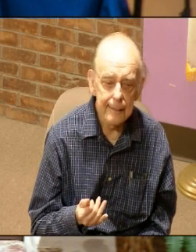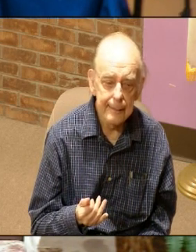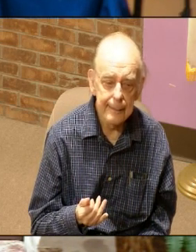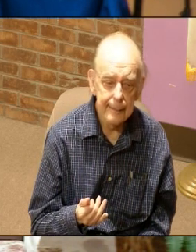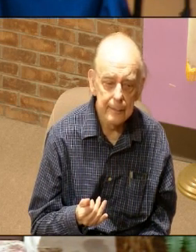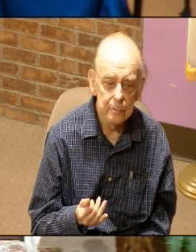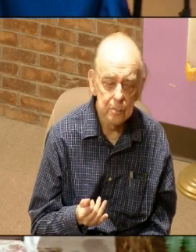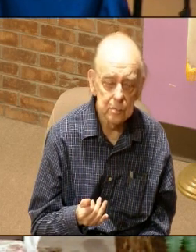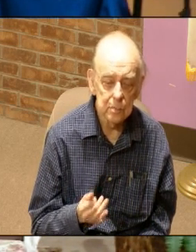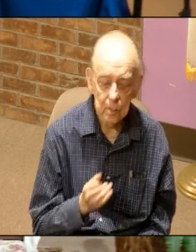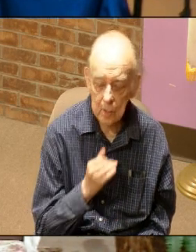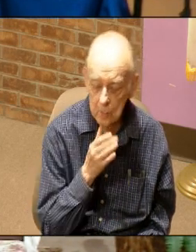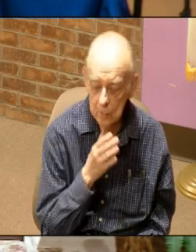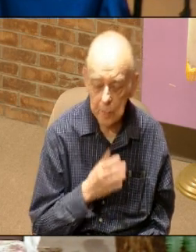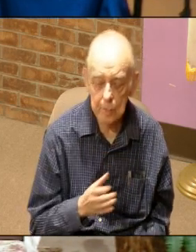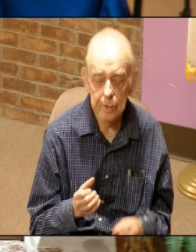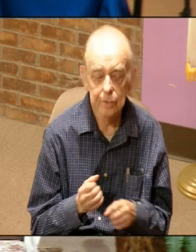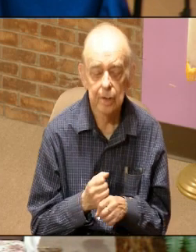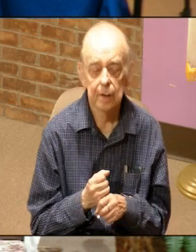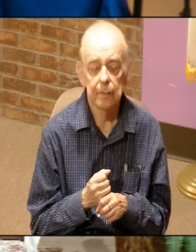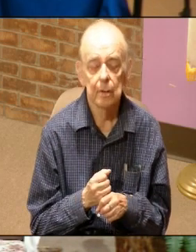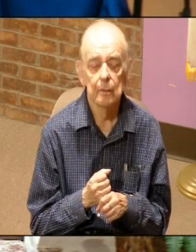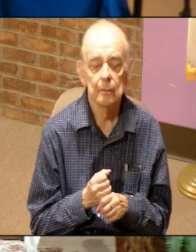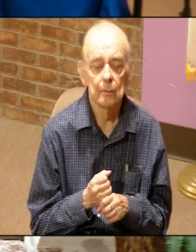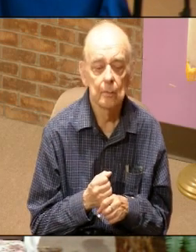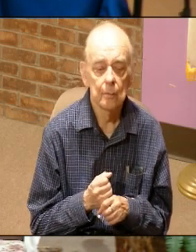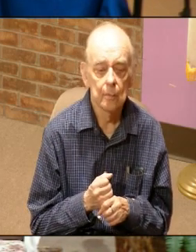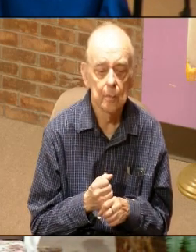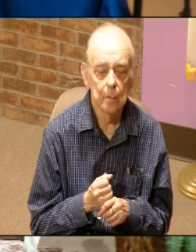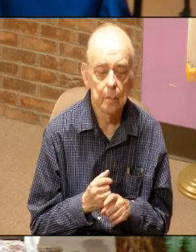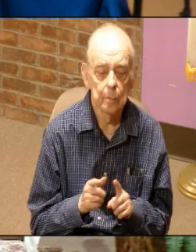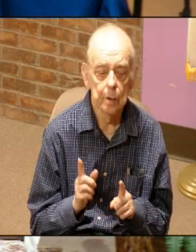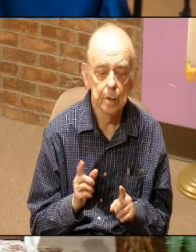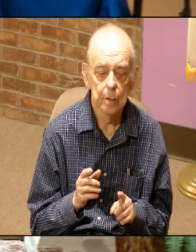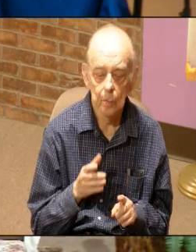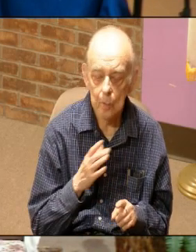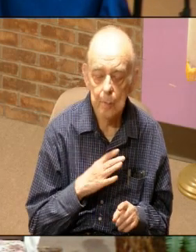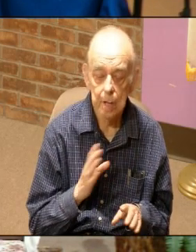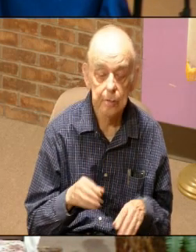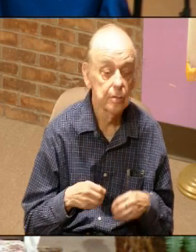She received, but she had to give up.